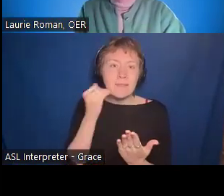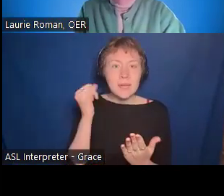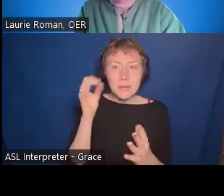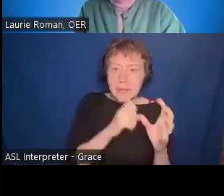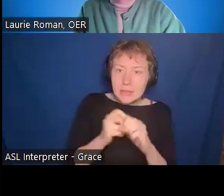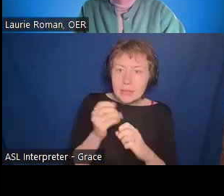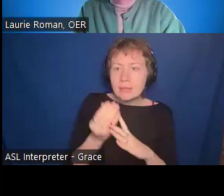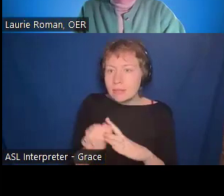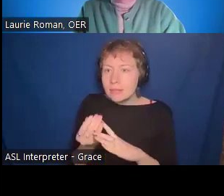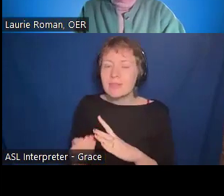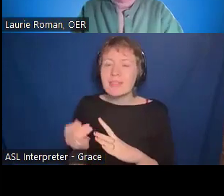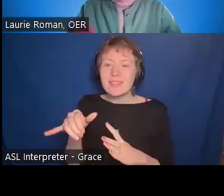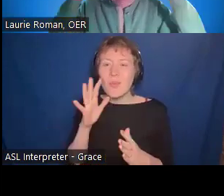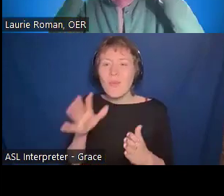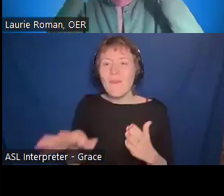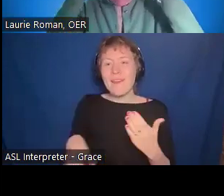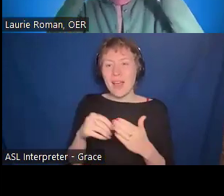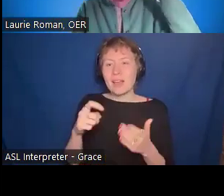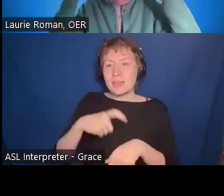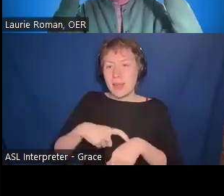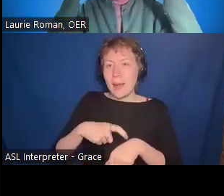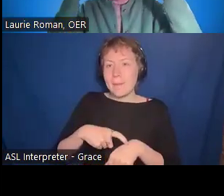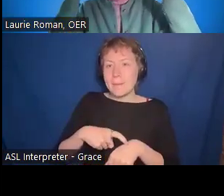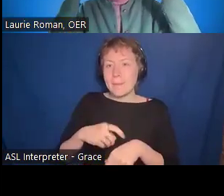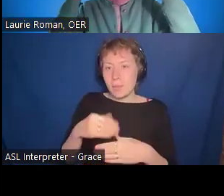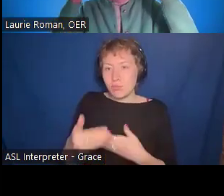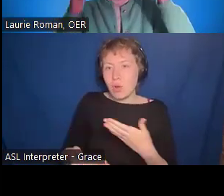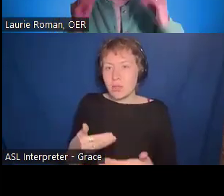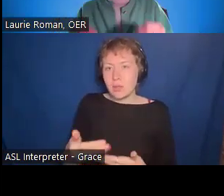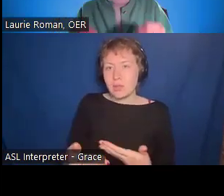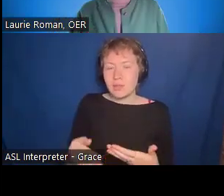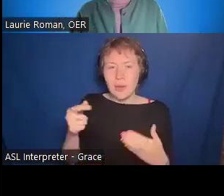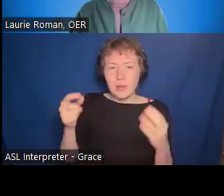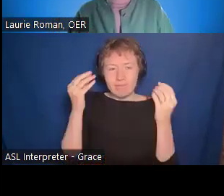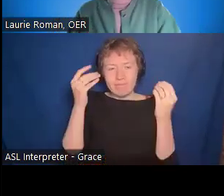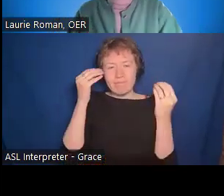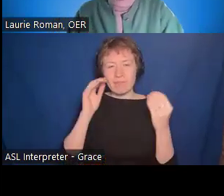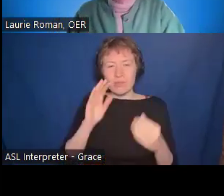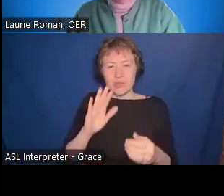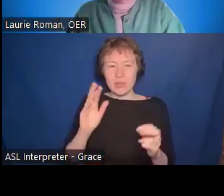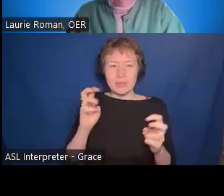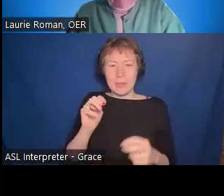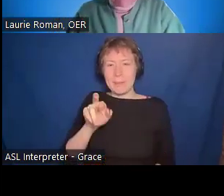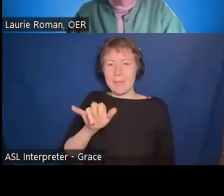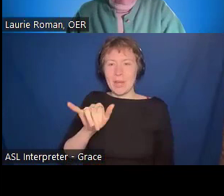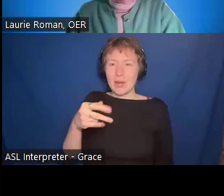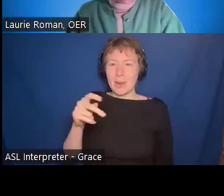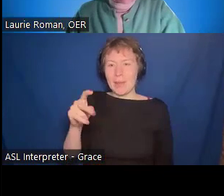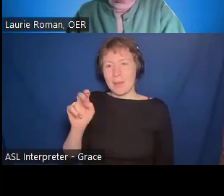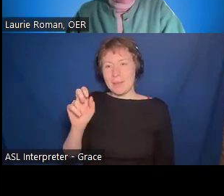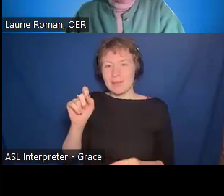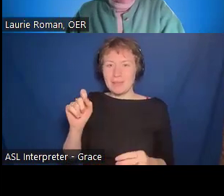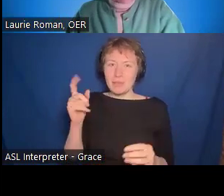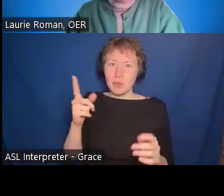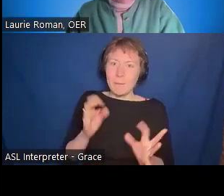going to add time to the process. So, all channel your Mary Poppins, practically perfect in every way.